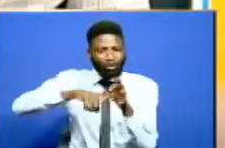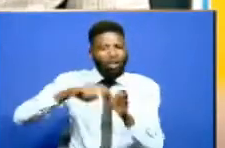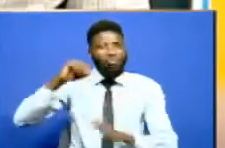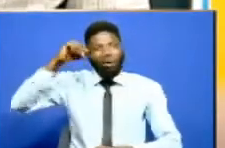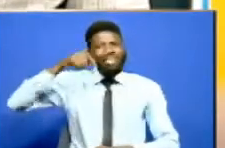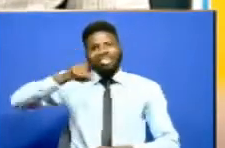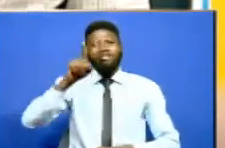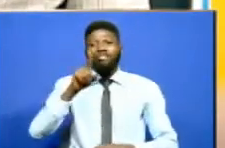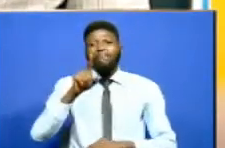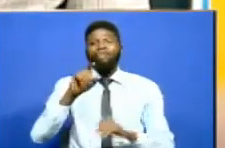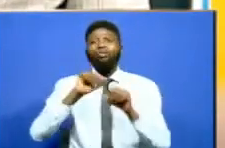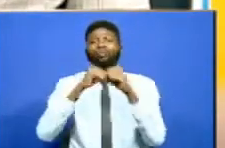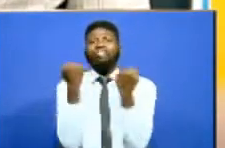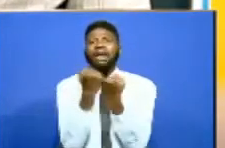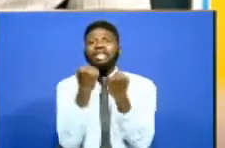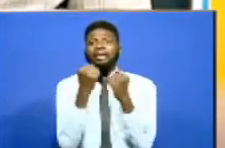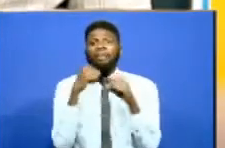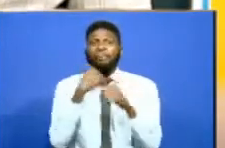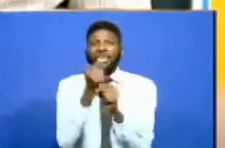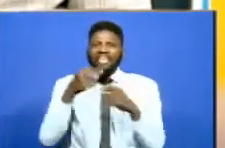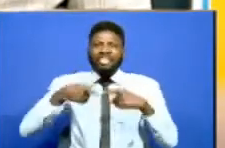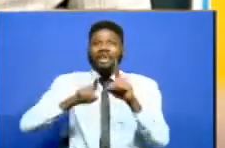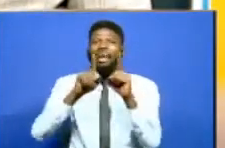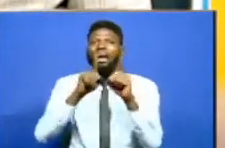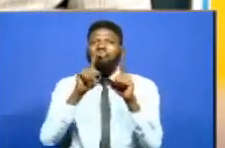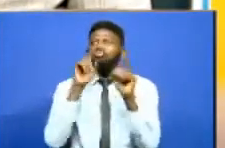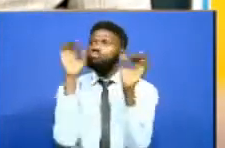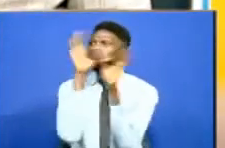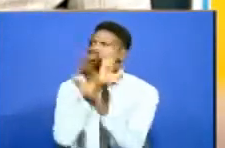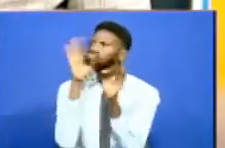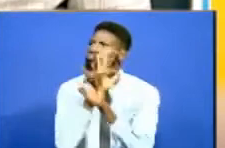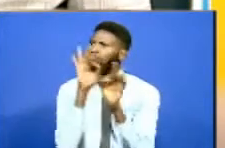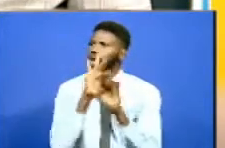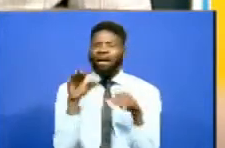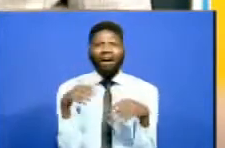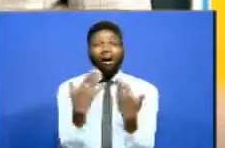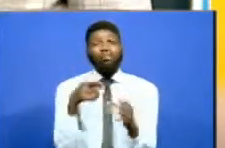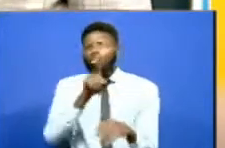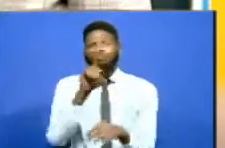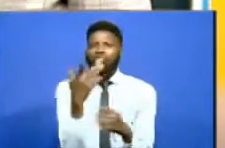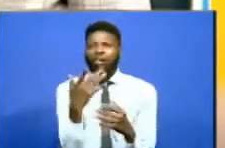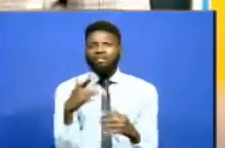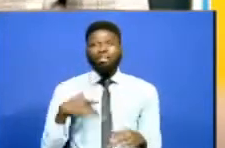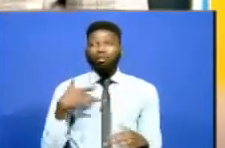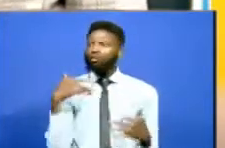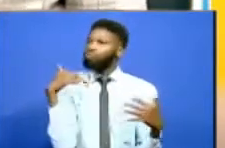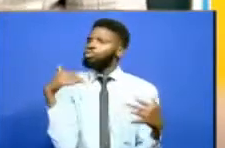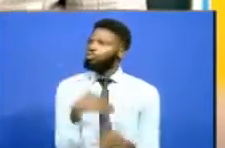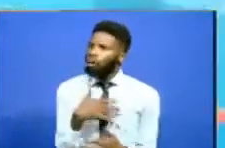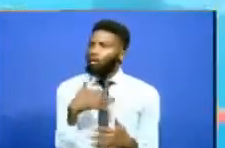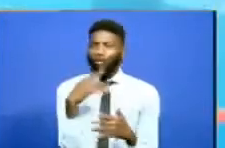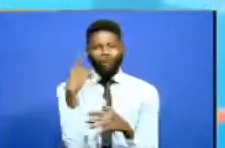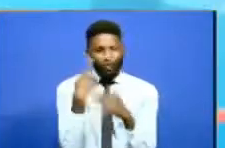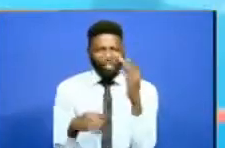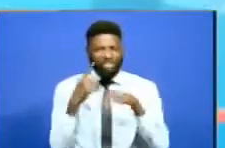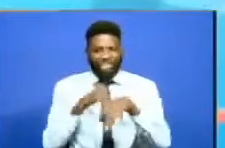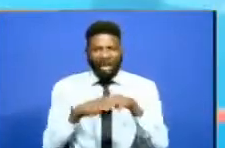views a woman leader, about a women leadership? What is it that shocked you when you made that decision? What shocked